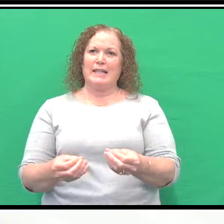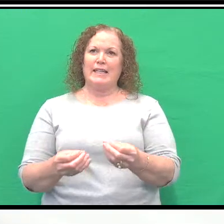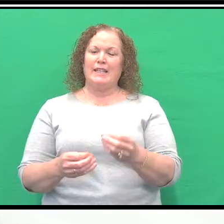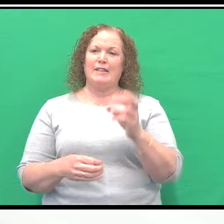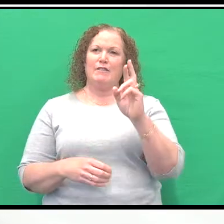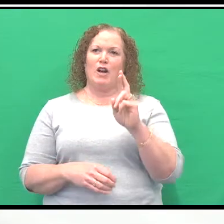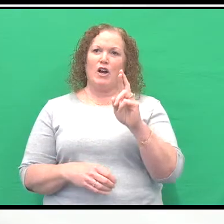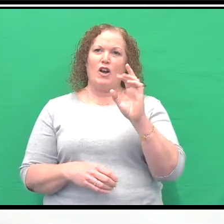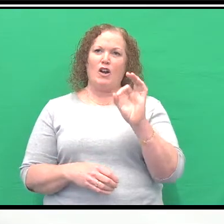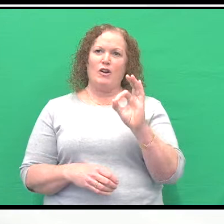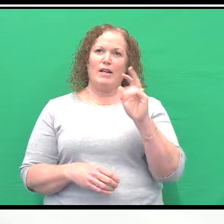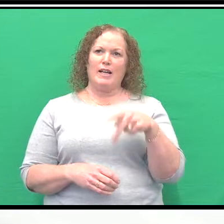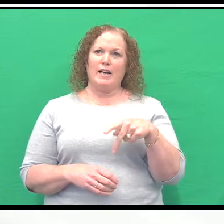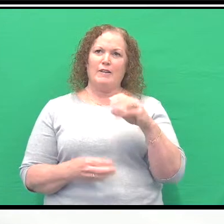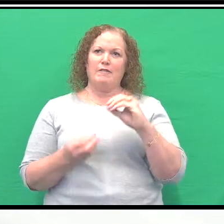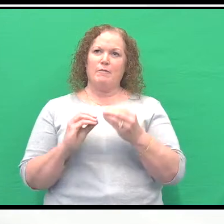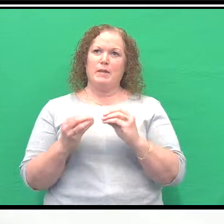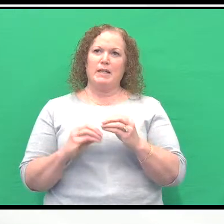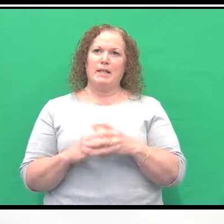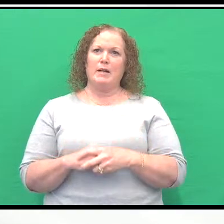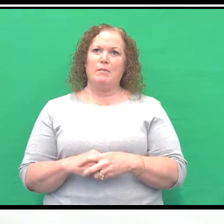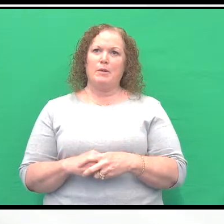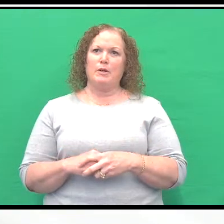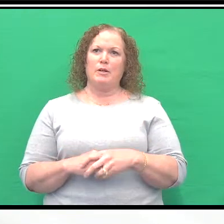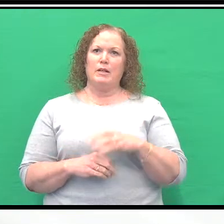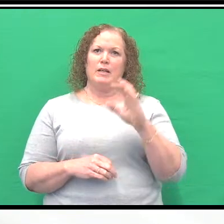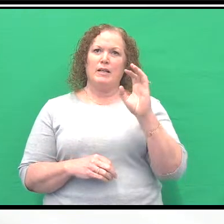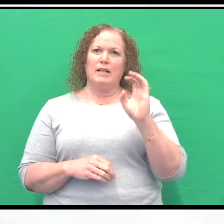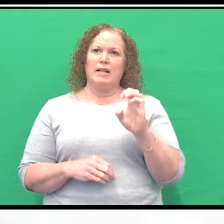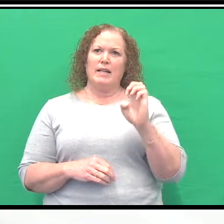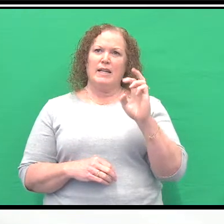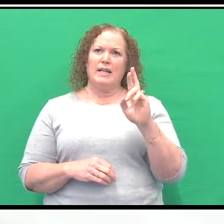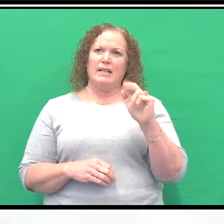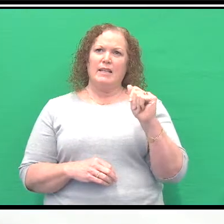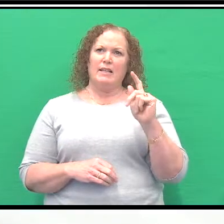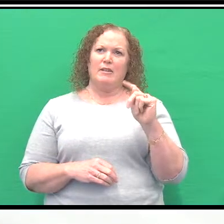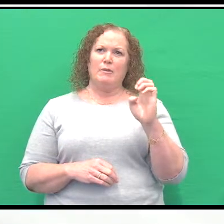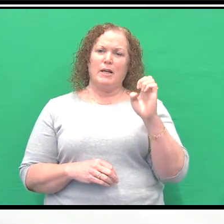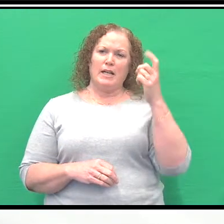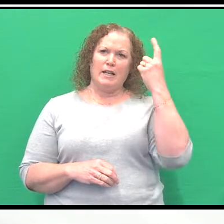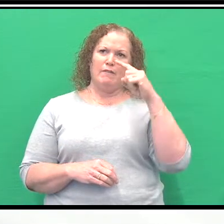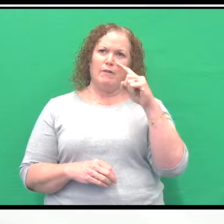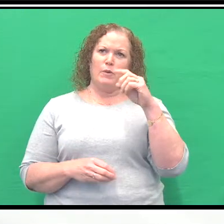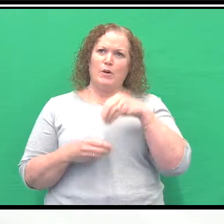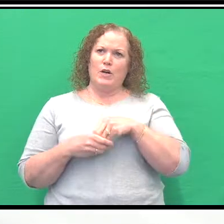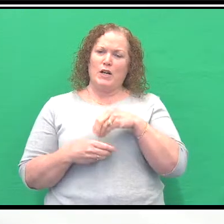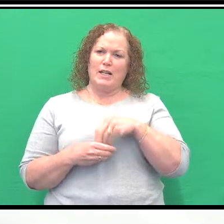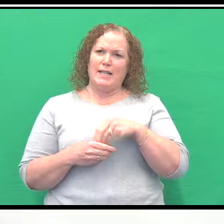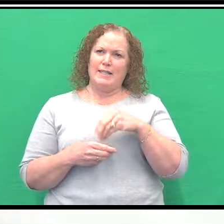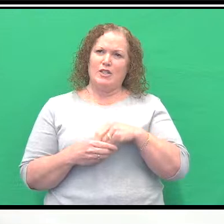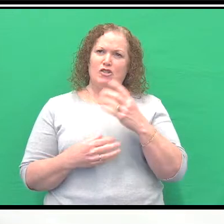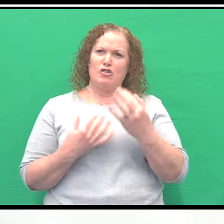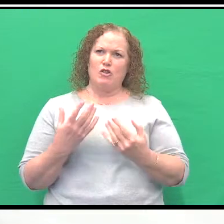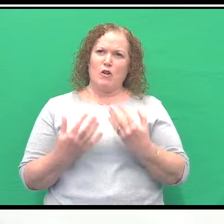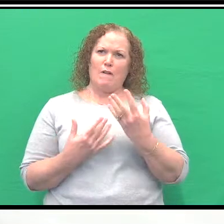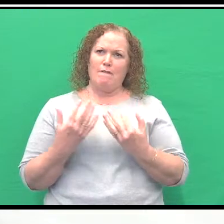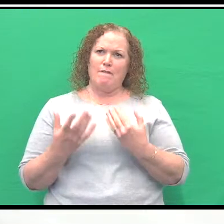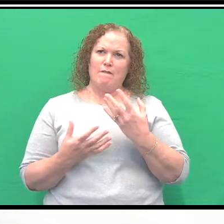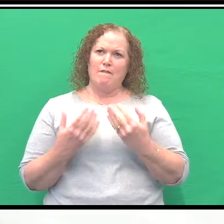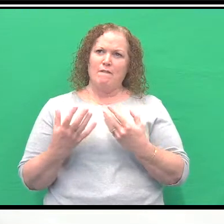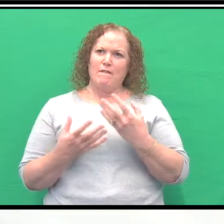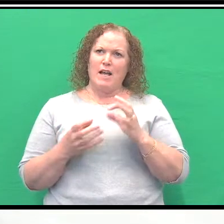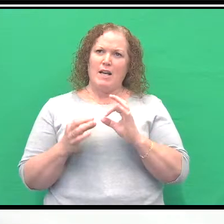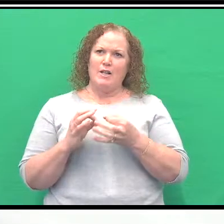22-01, E-rate for internal fiber replacement upgrade, internal connections, network electronics, and